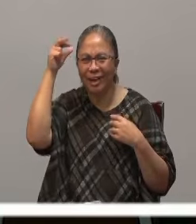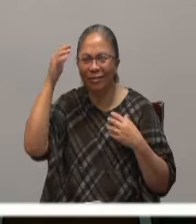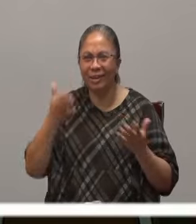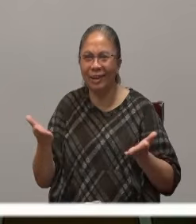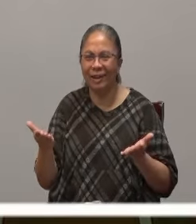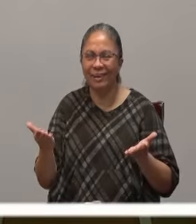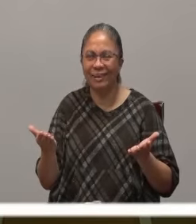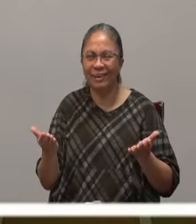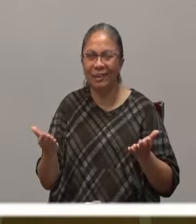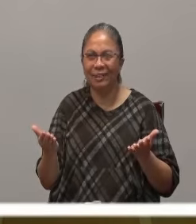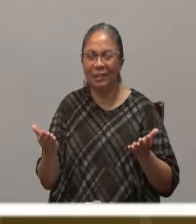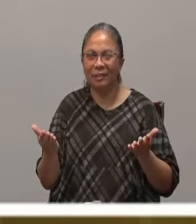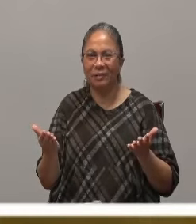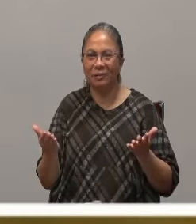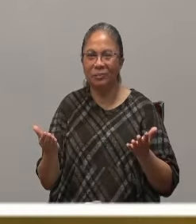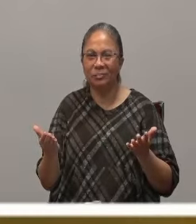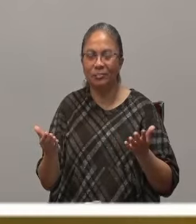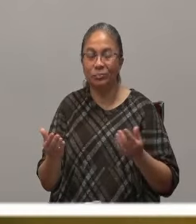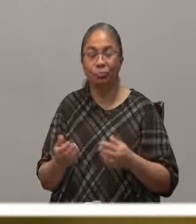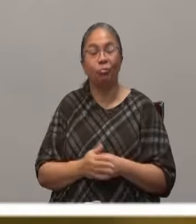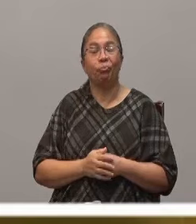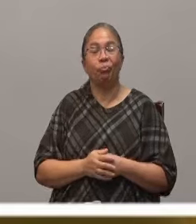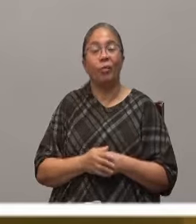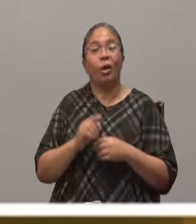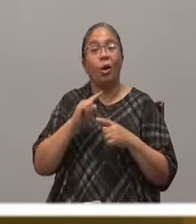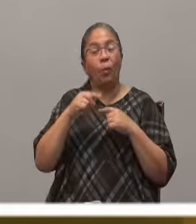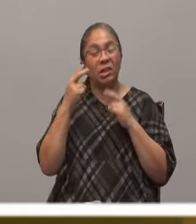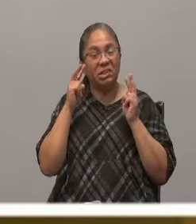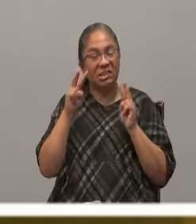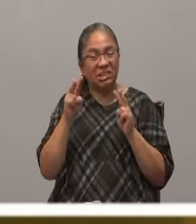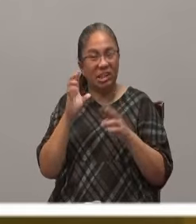When you see division in the church,